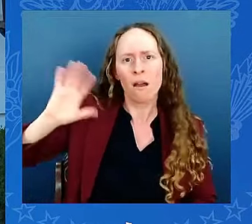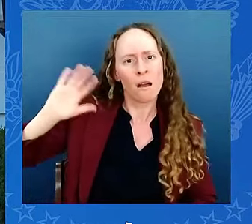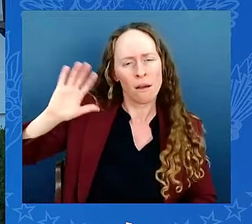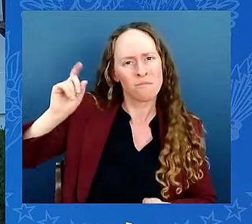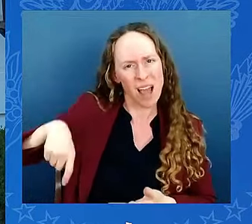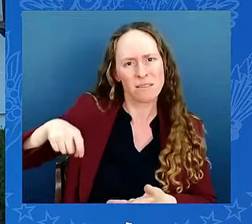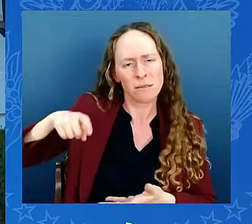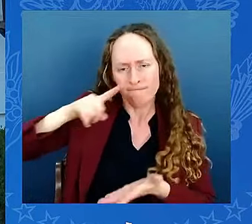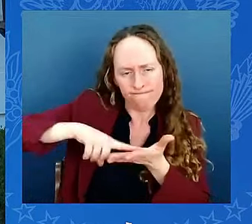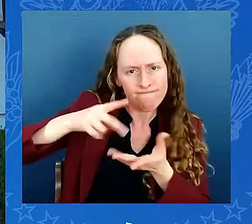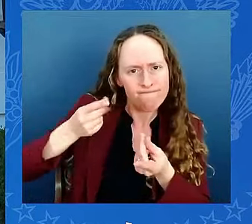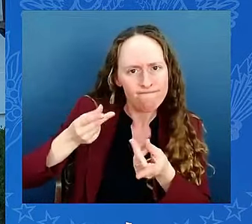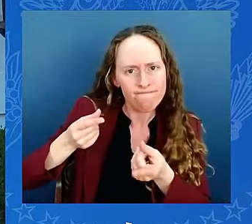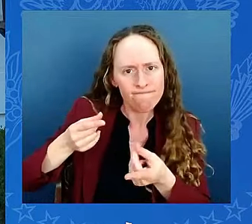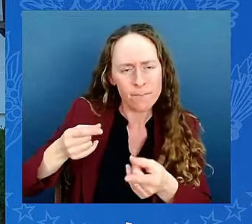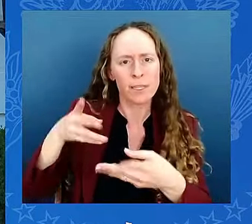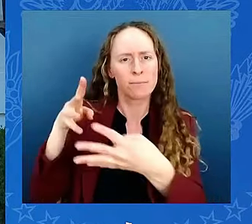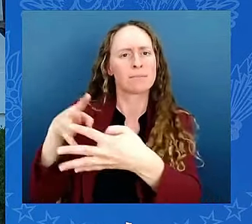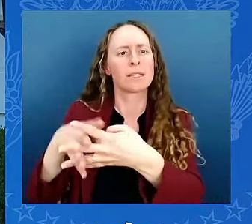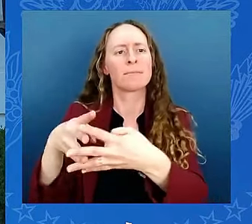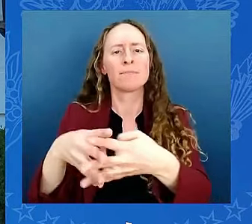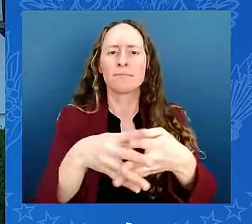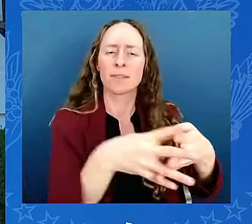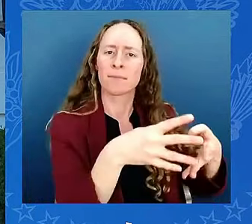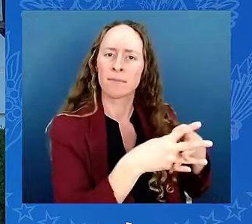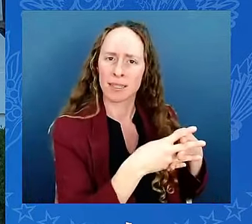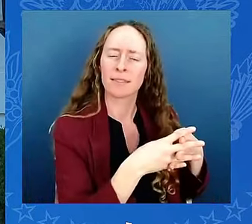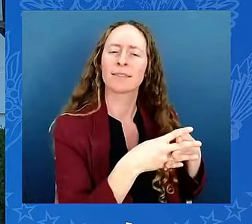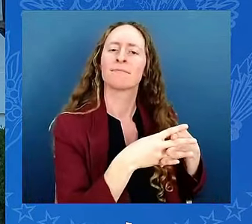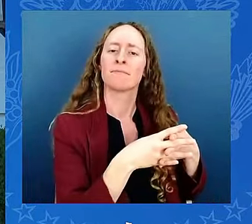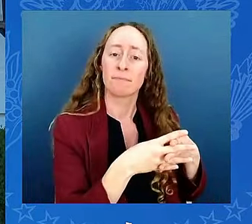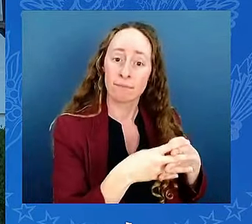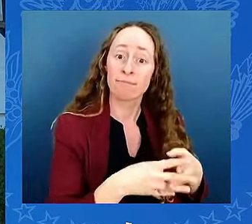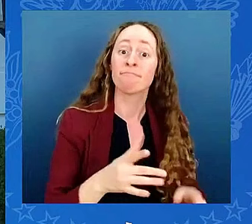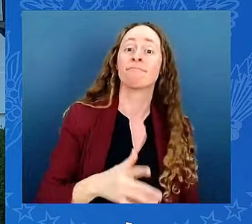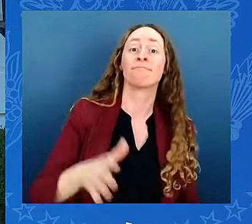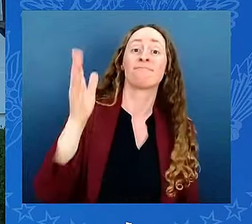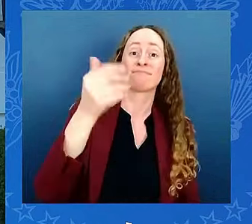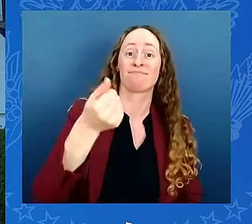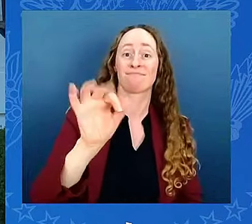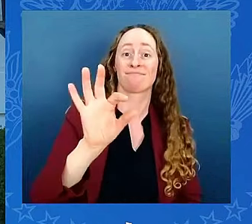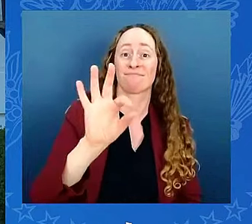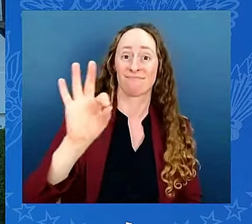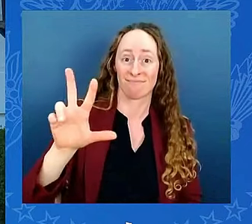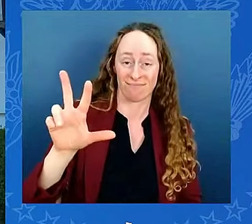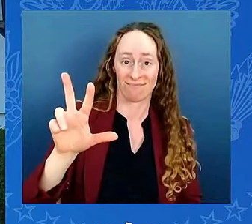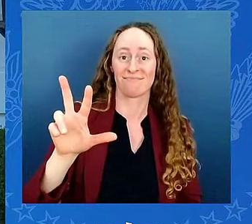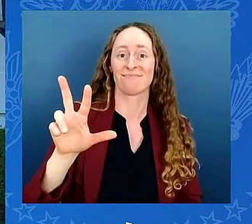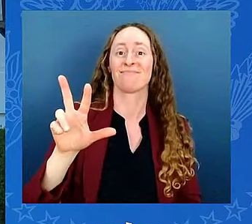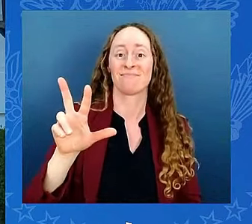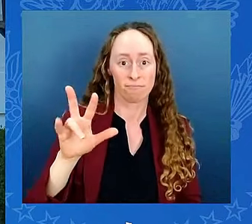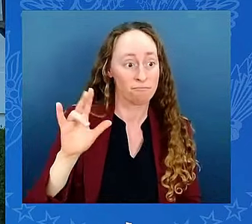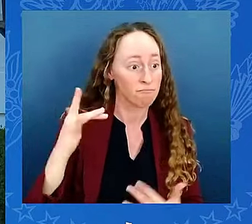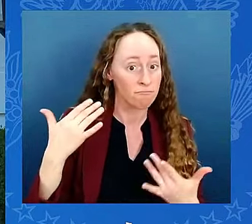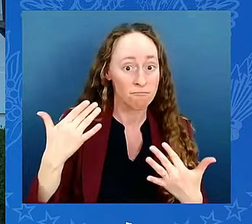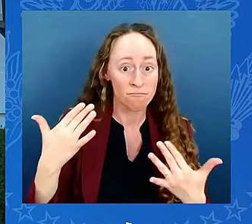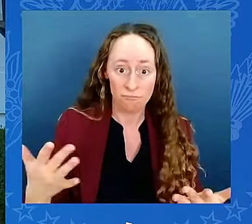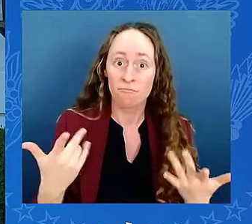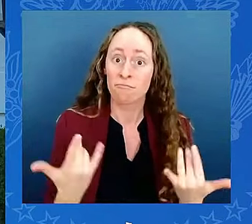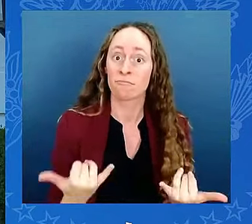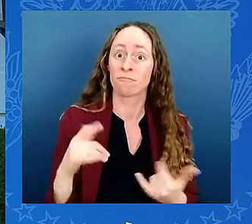of Justice, between 1993 and 2022, annual rates of domestic violence have dropped by